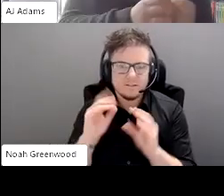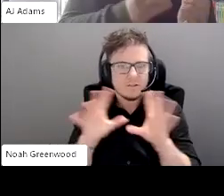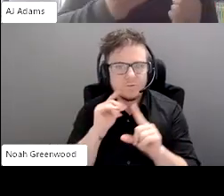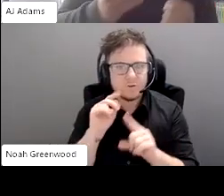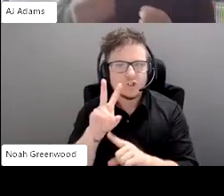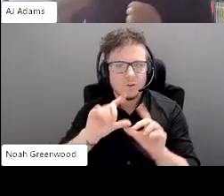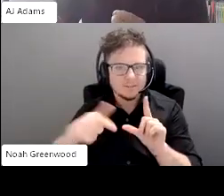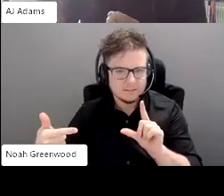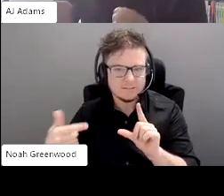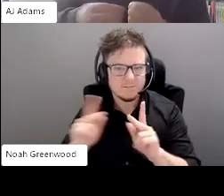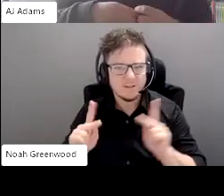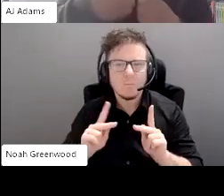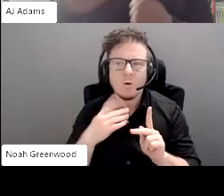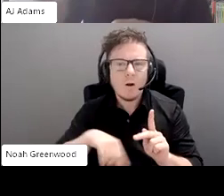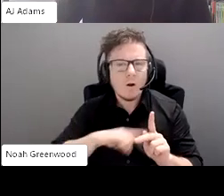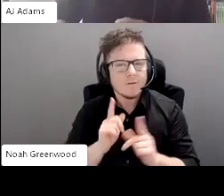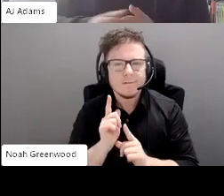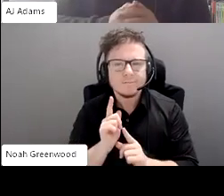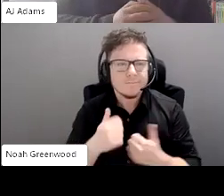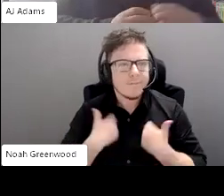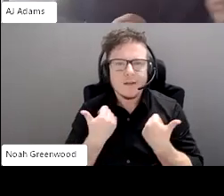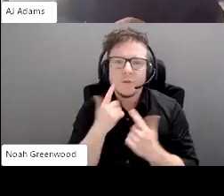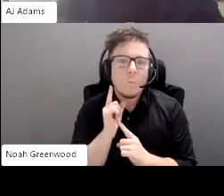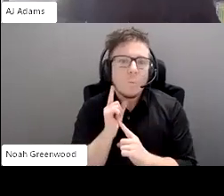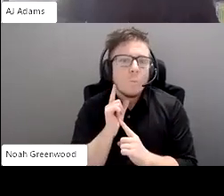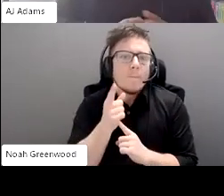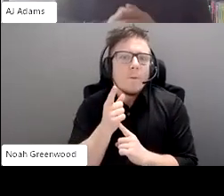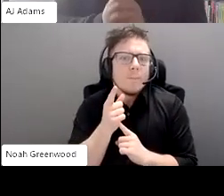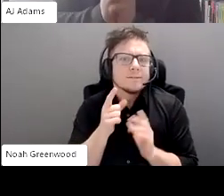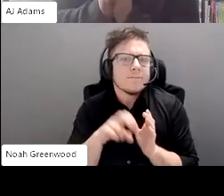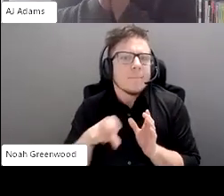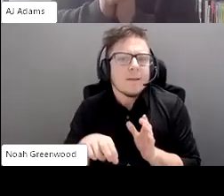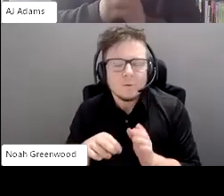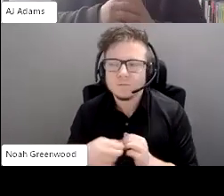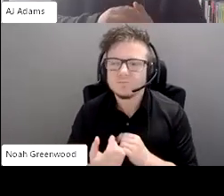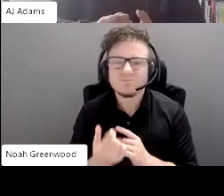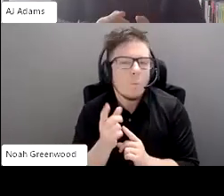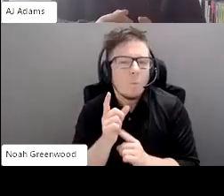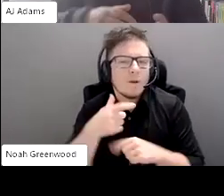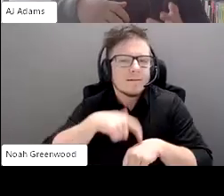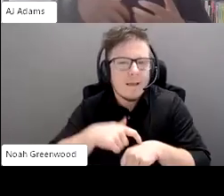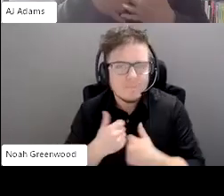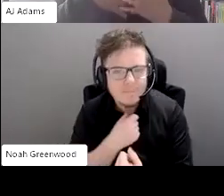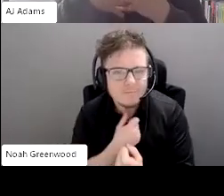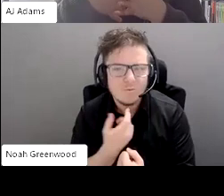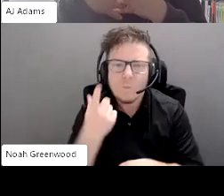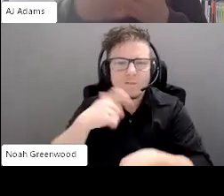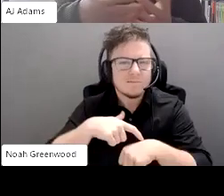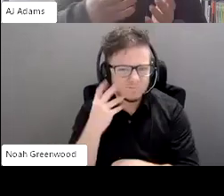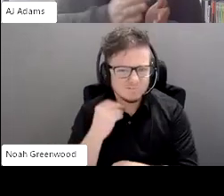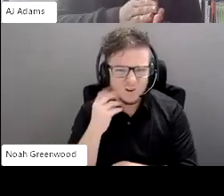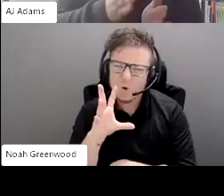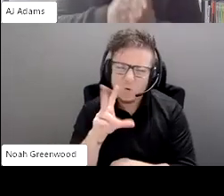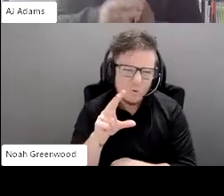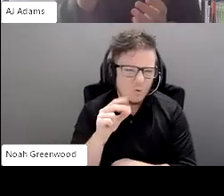lives are not just certain moments. It's not just a one-time coming out. It's not just a one-time love. It's not just a one-time experience. So it's a